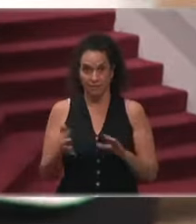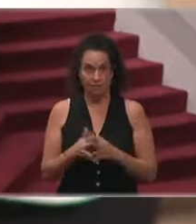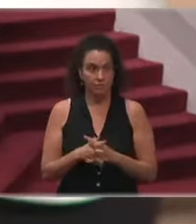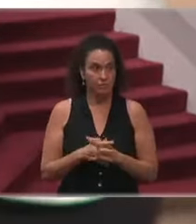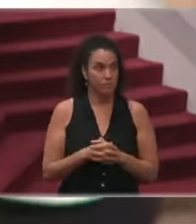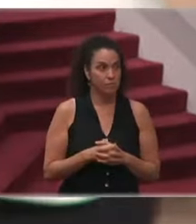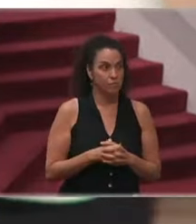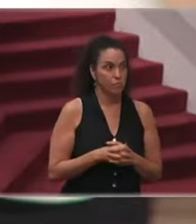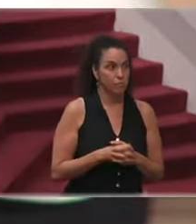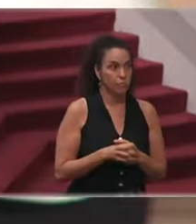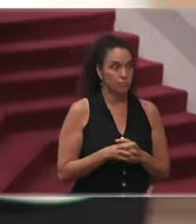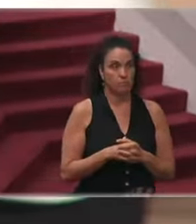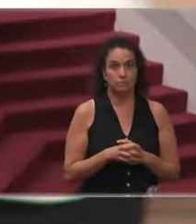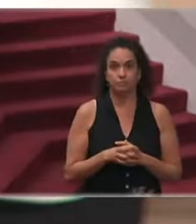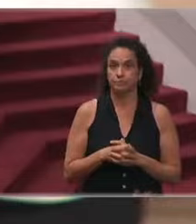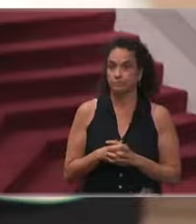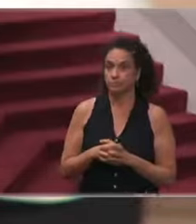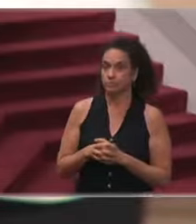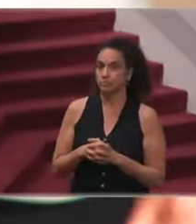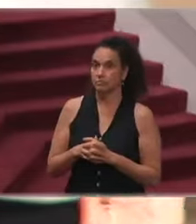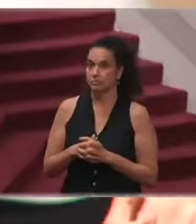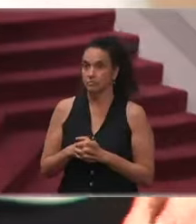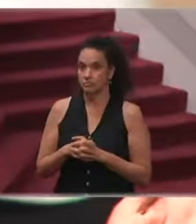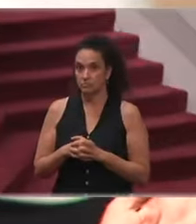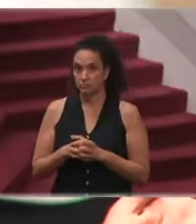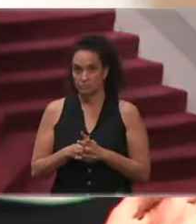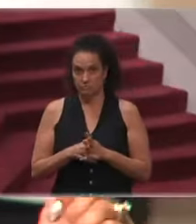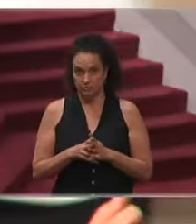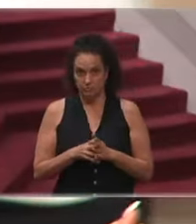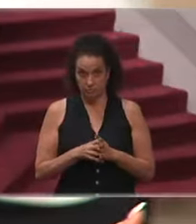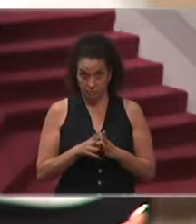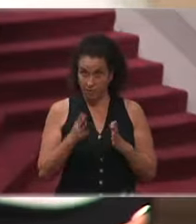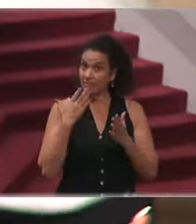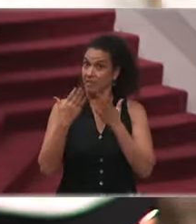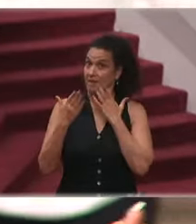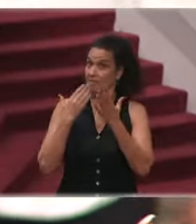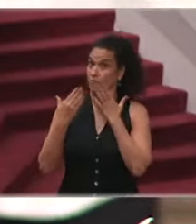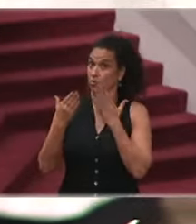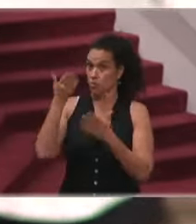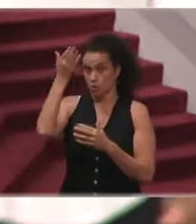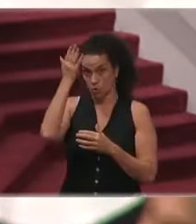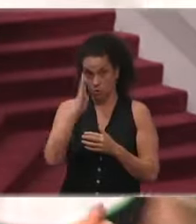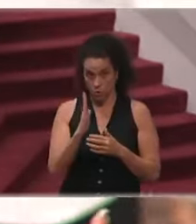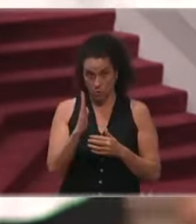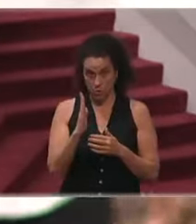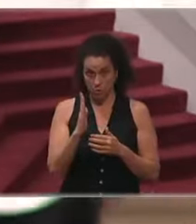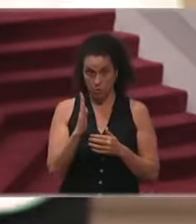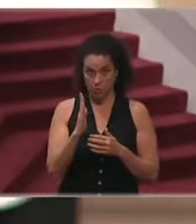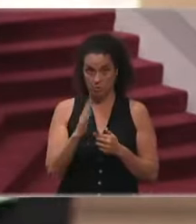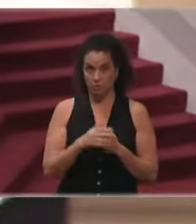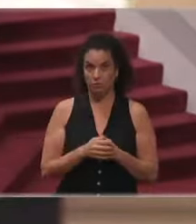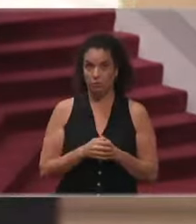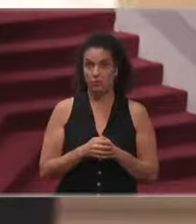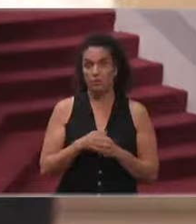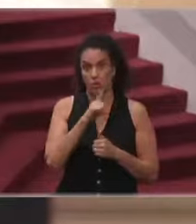Anybody on the battlefield today? Are we grateful to the Lord for how the Lord has kept